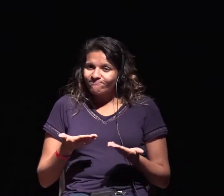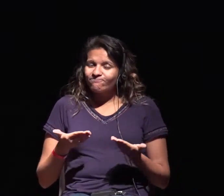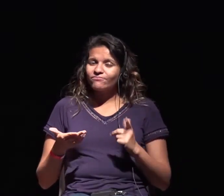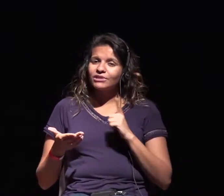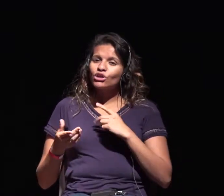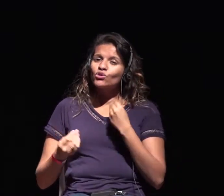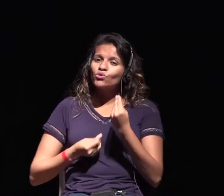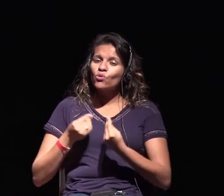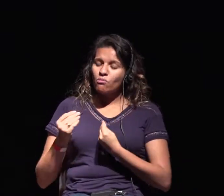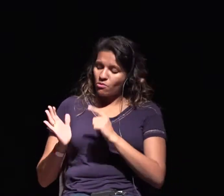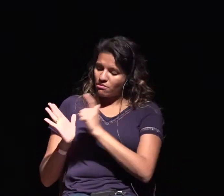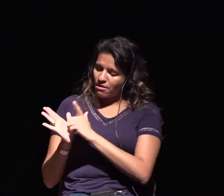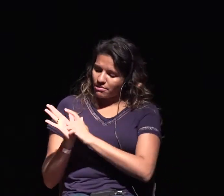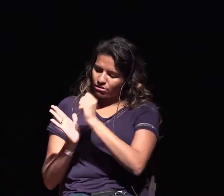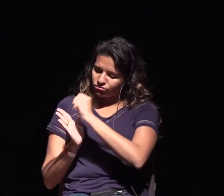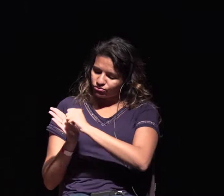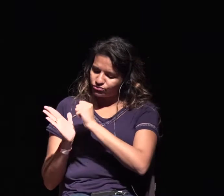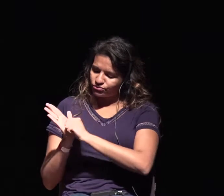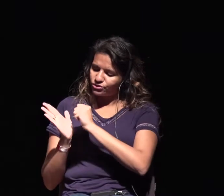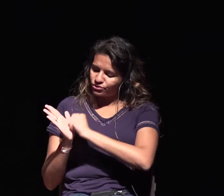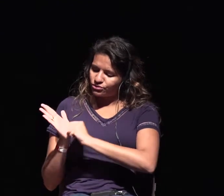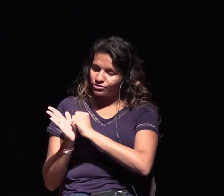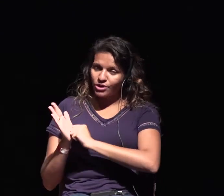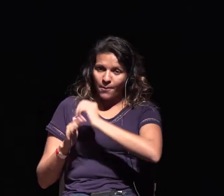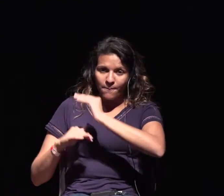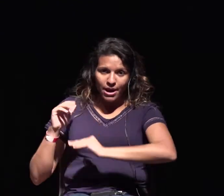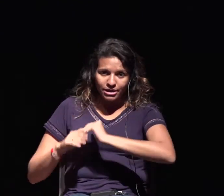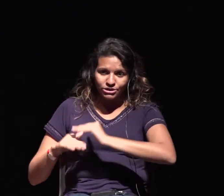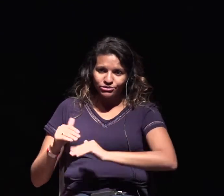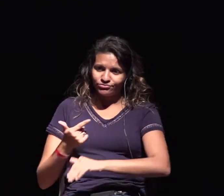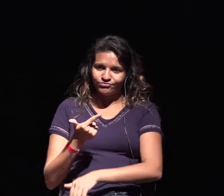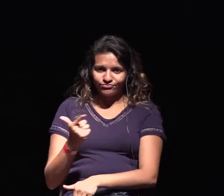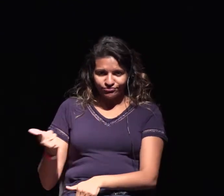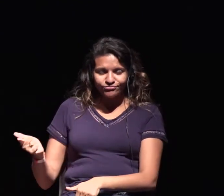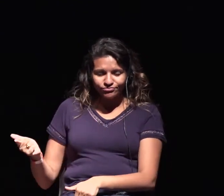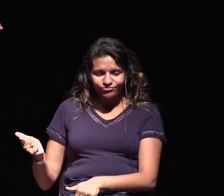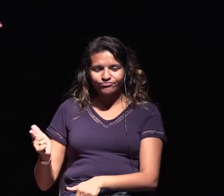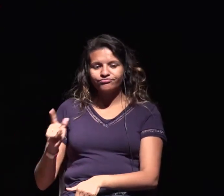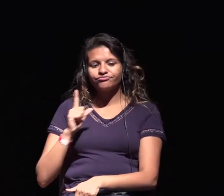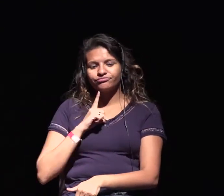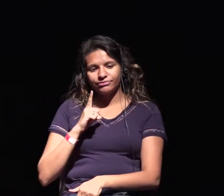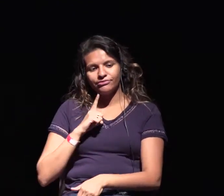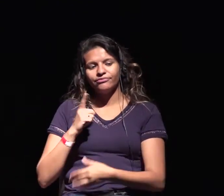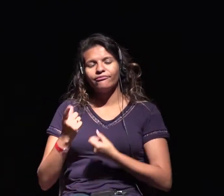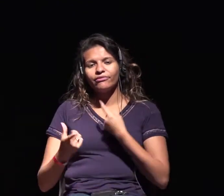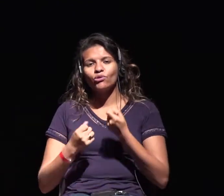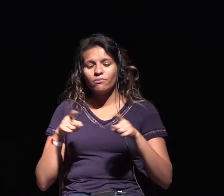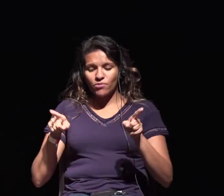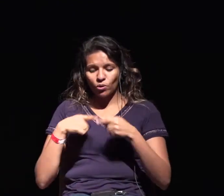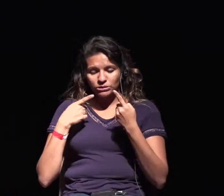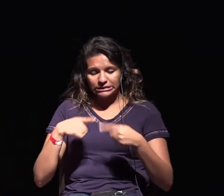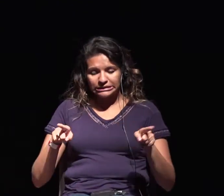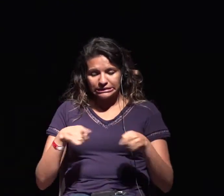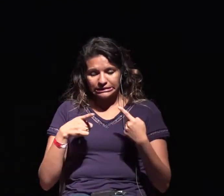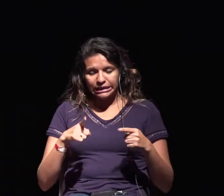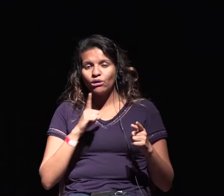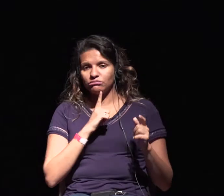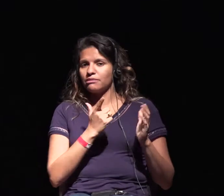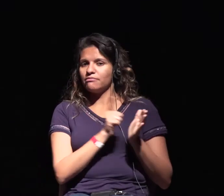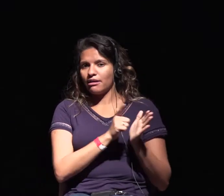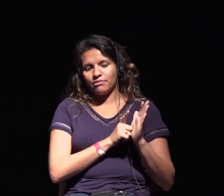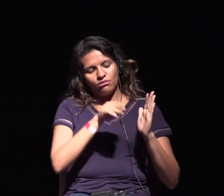publication networks that distribute musical scores. They have, in fact, dance scores, no precise